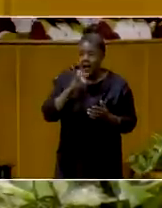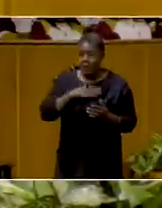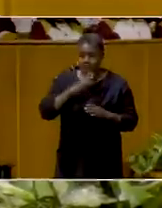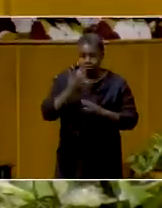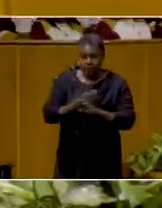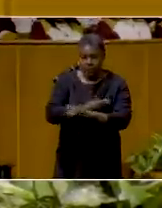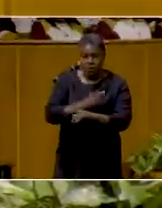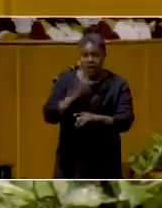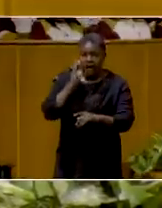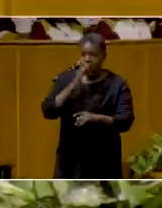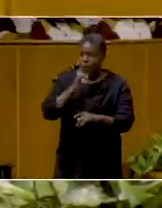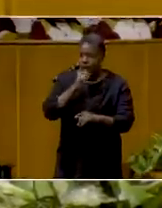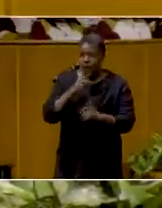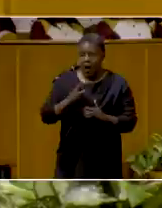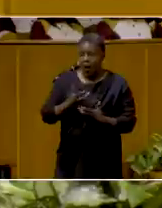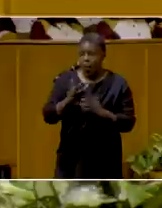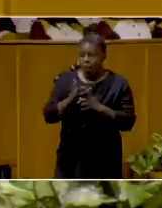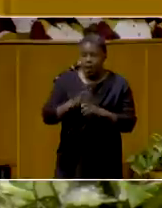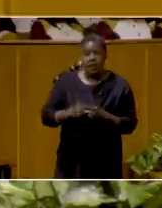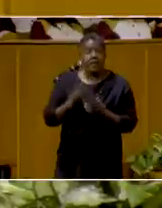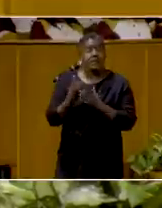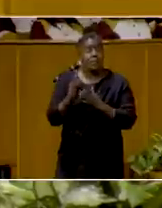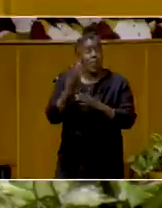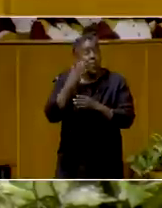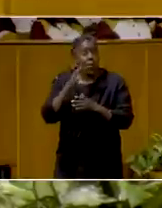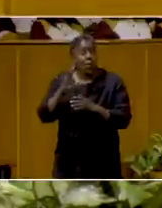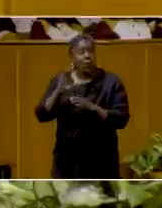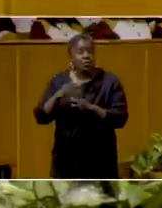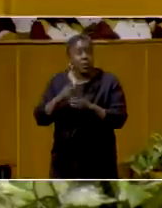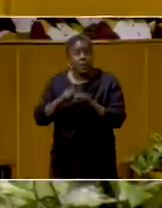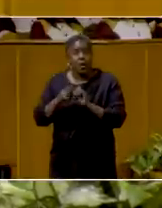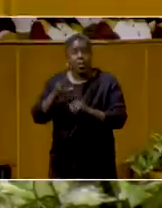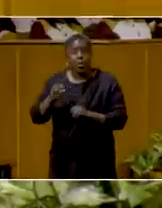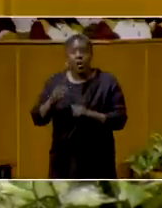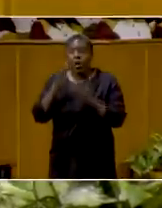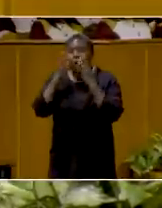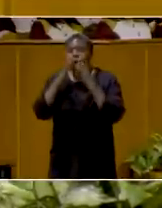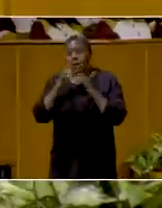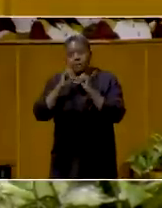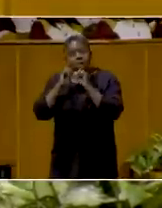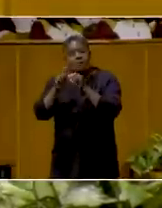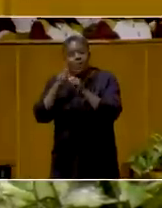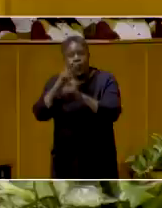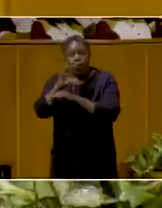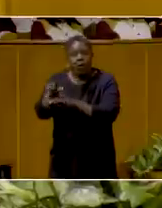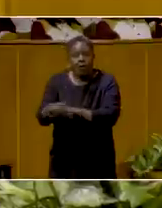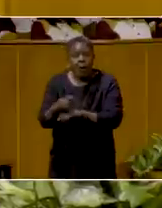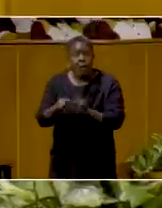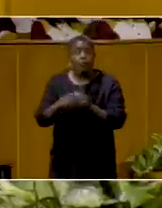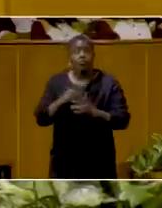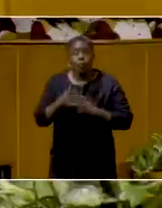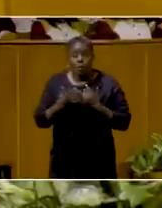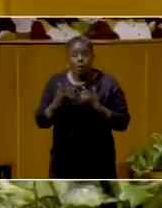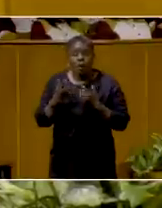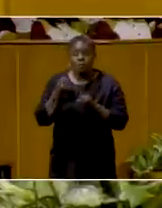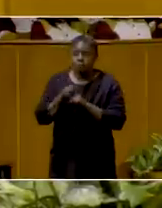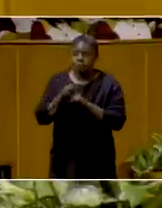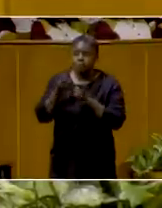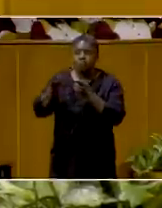want. Somebody here, you know Psalm 30. Weeping endures for a night, but